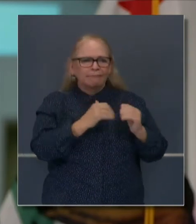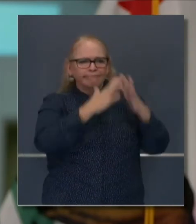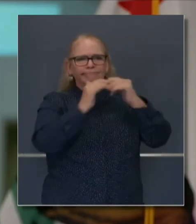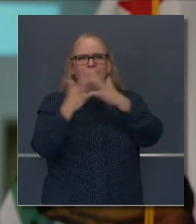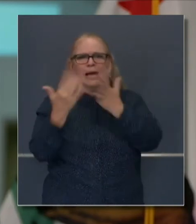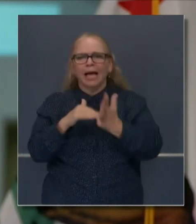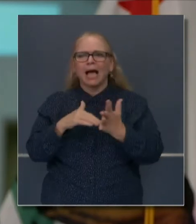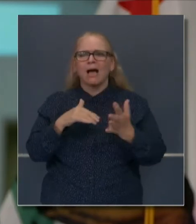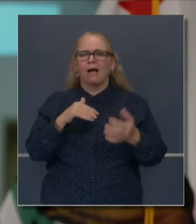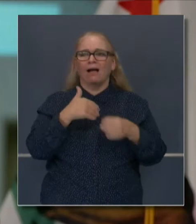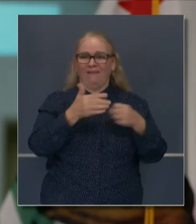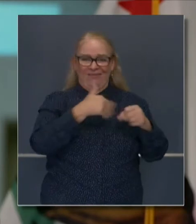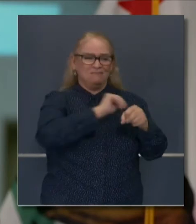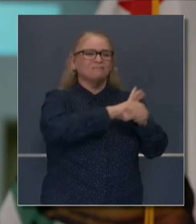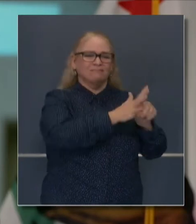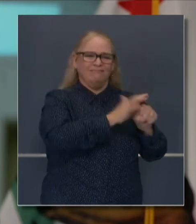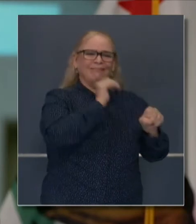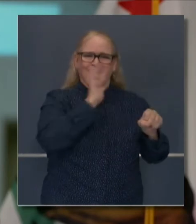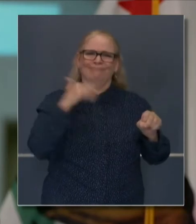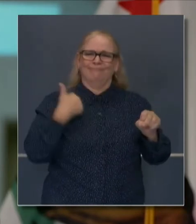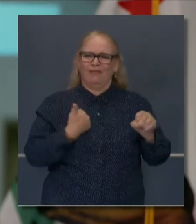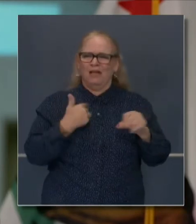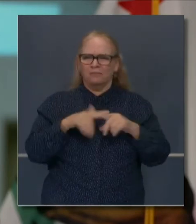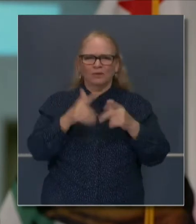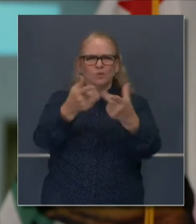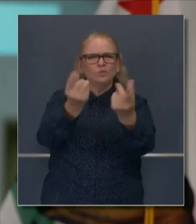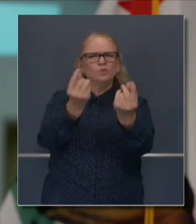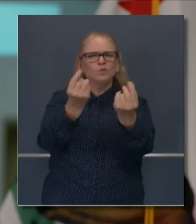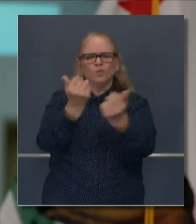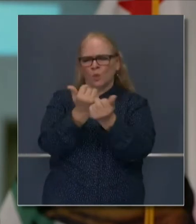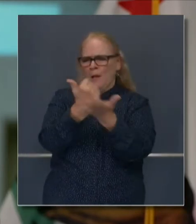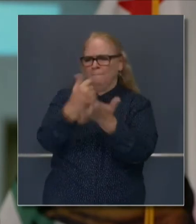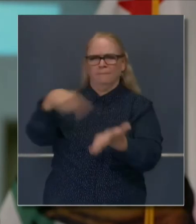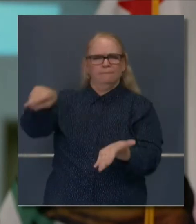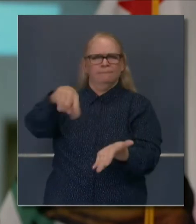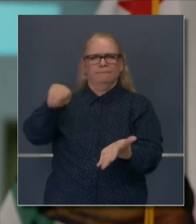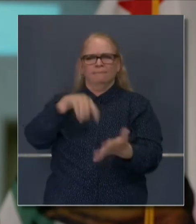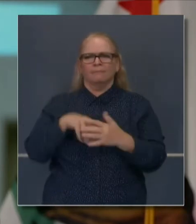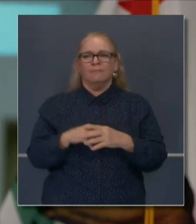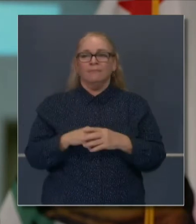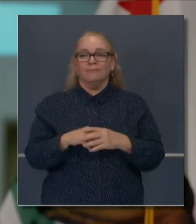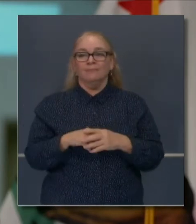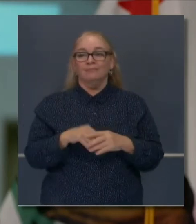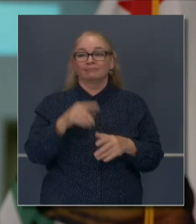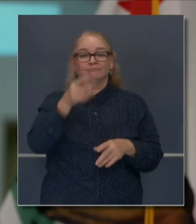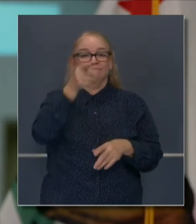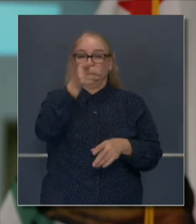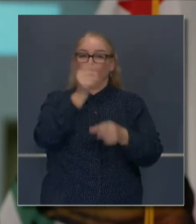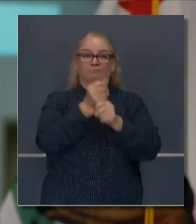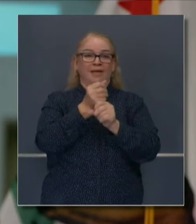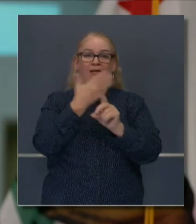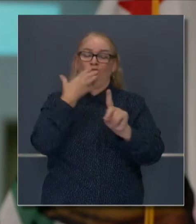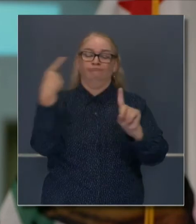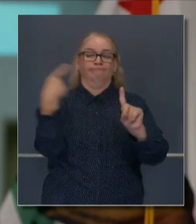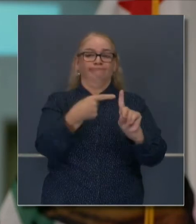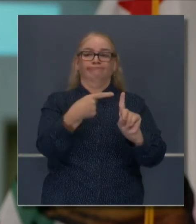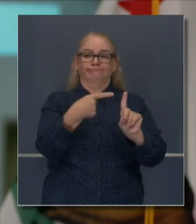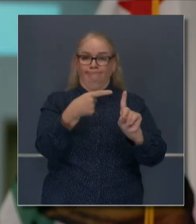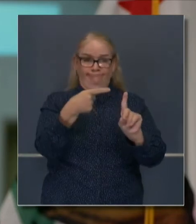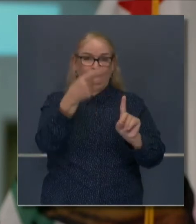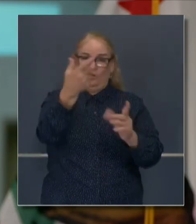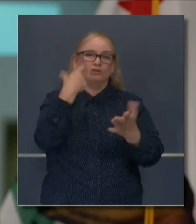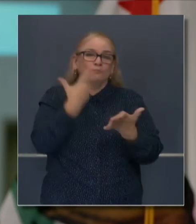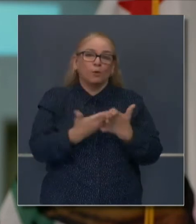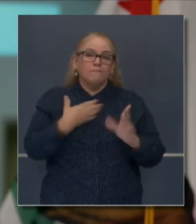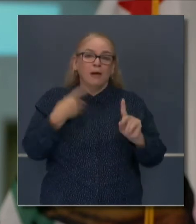horrible disease? Thank you. You've just made the strongest case for more federal stimulus. The reality is, even the nation, or rather the